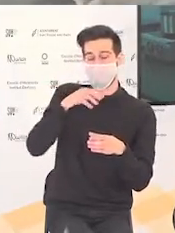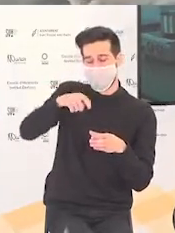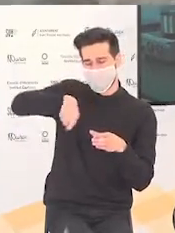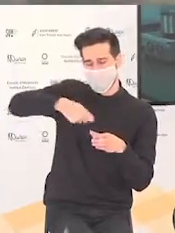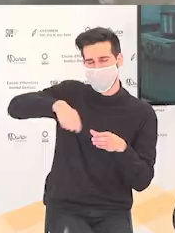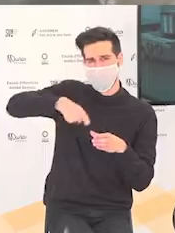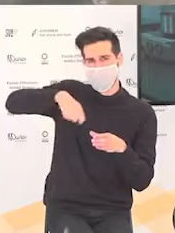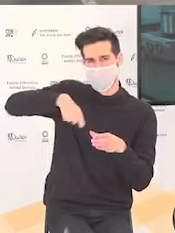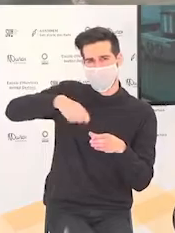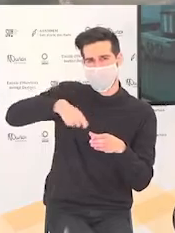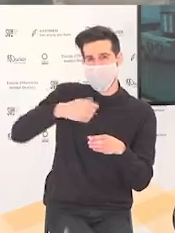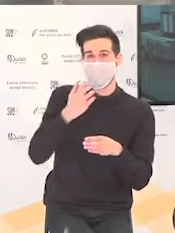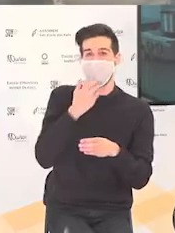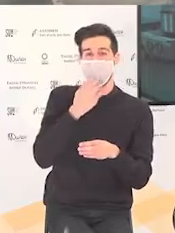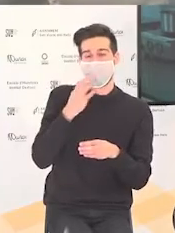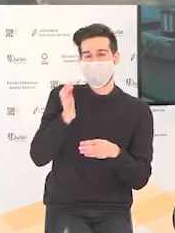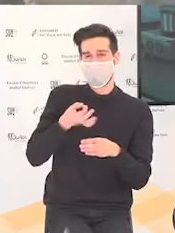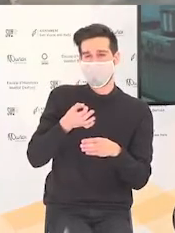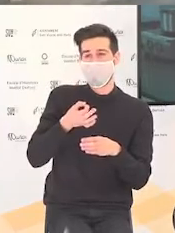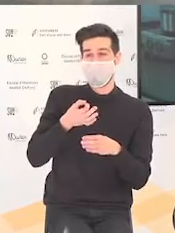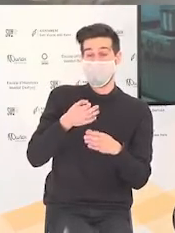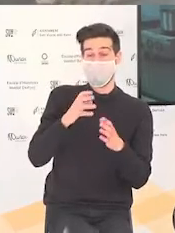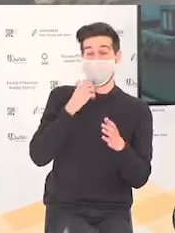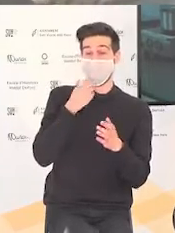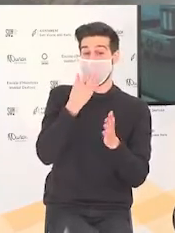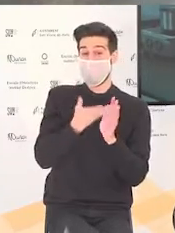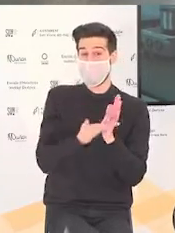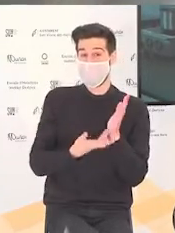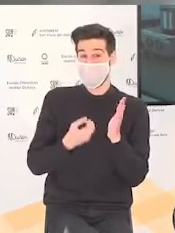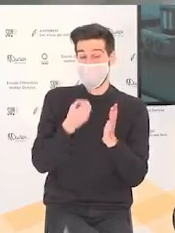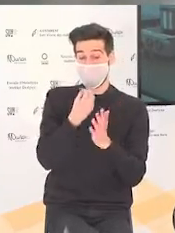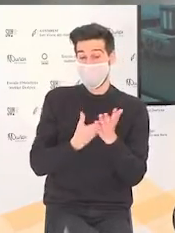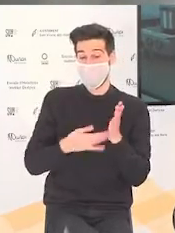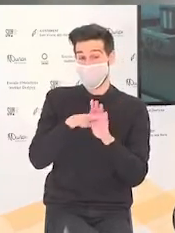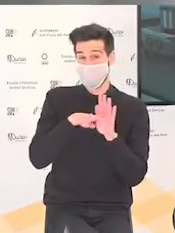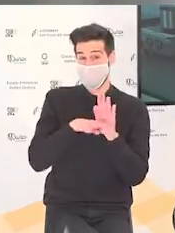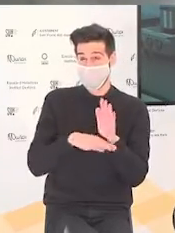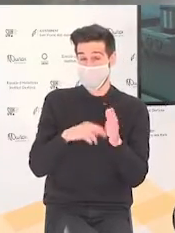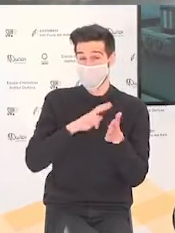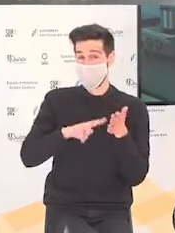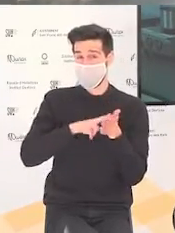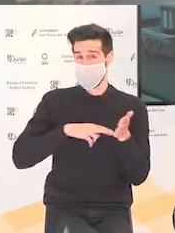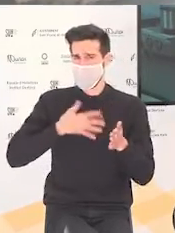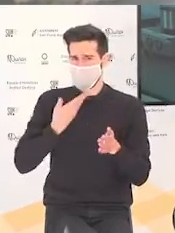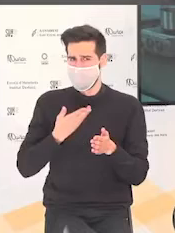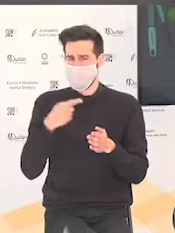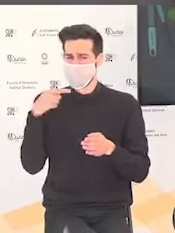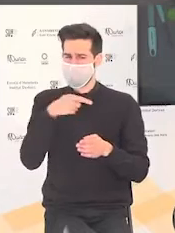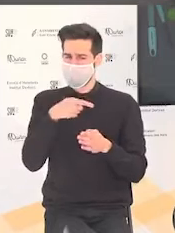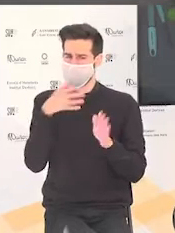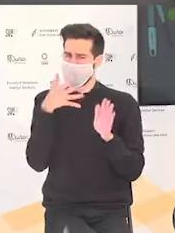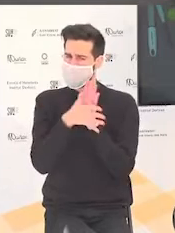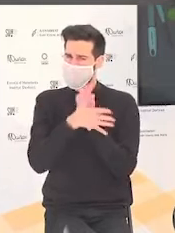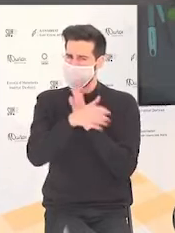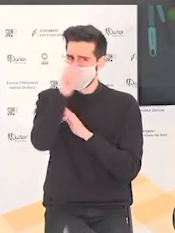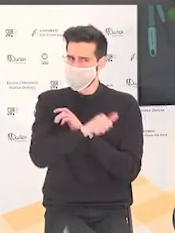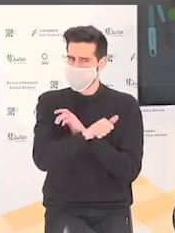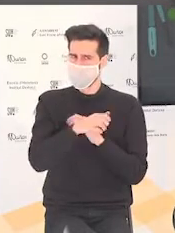seguir la receta en inglés, ahí se explica. You'll notice that with the proteins, that it's a bit